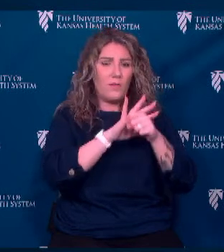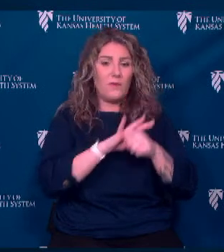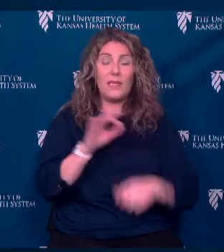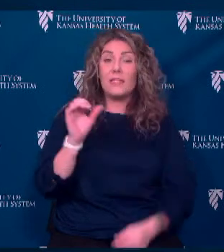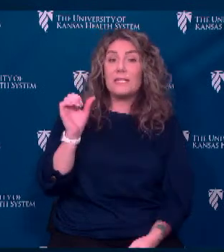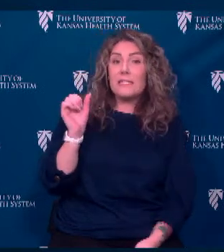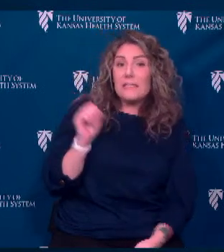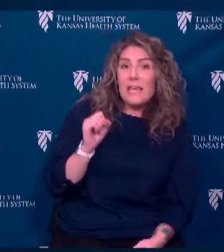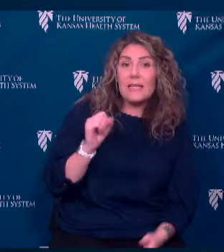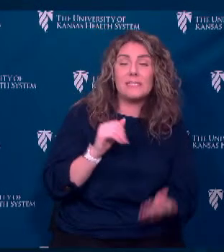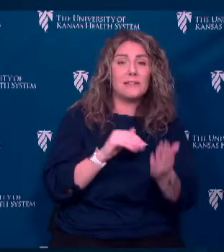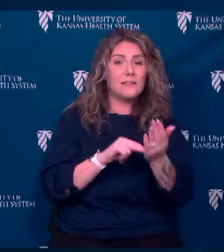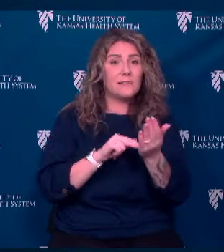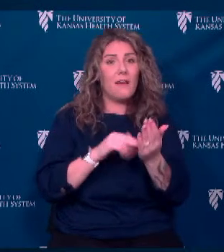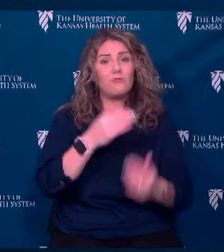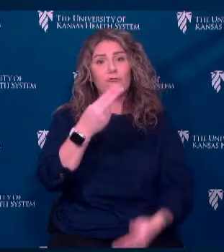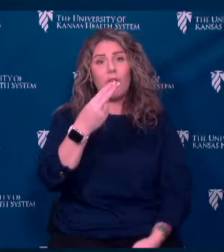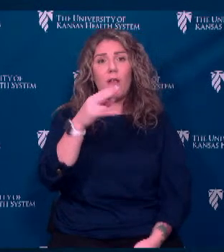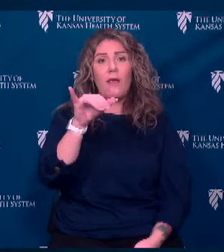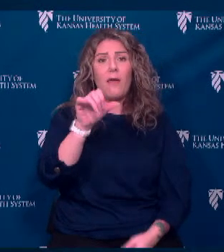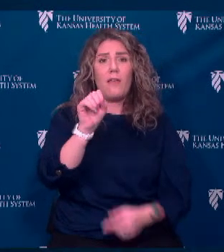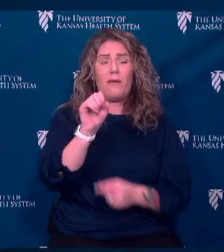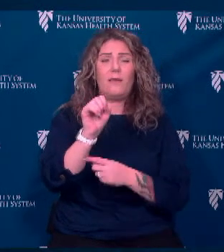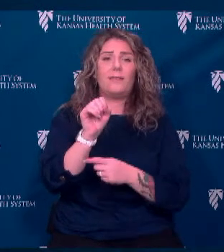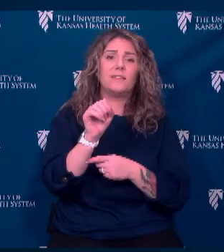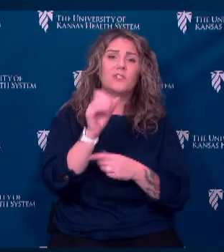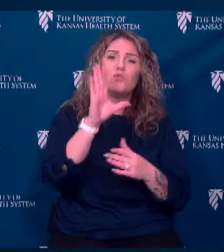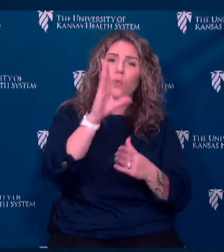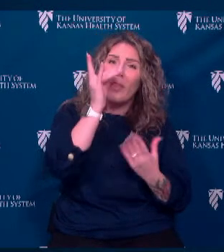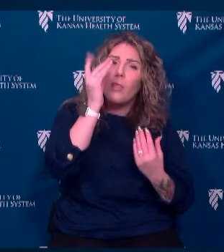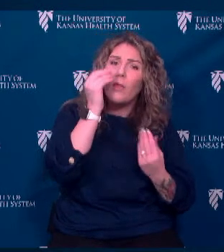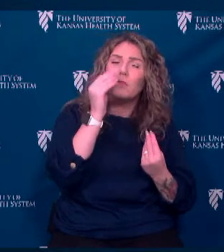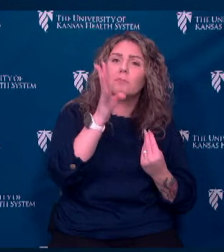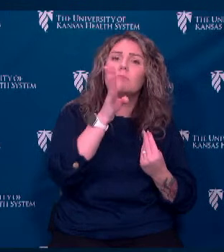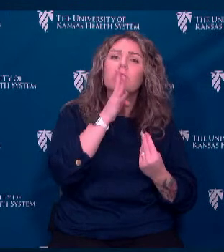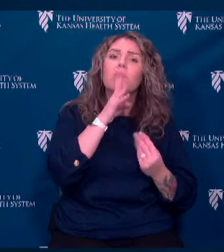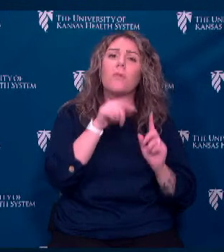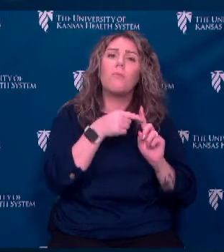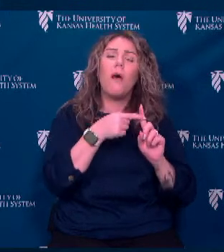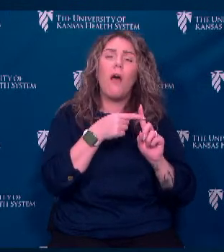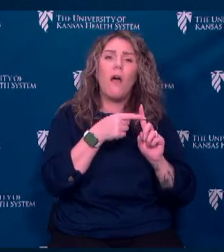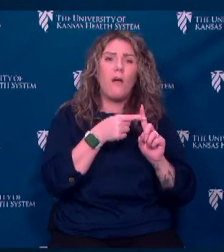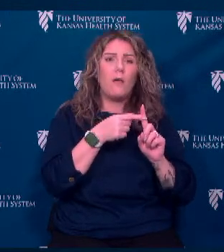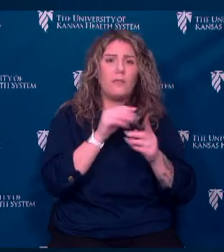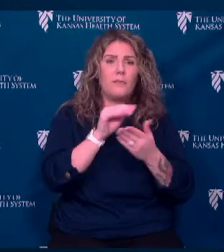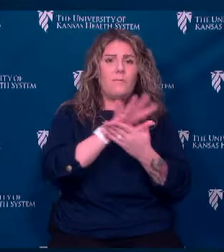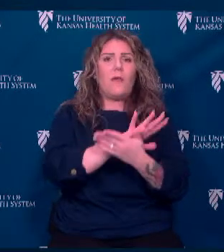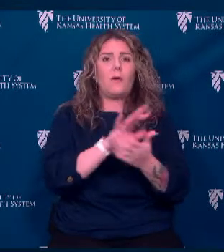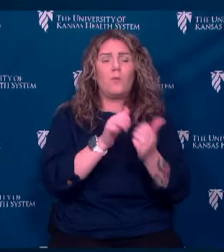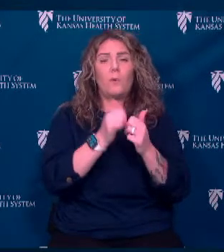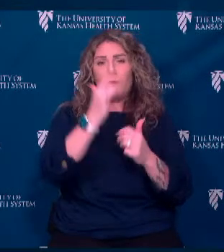Yes, and Dr. Hayes, thoughts about that? Because you've also talked about the effect on our mental health before.